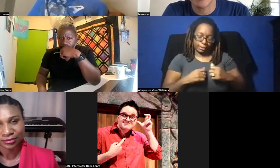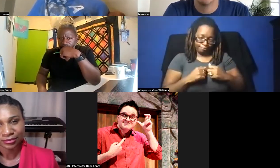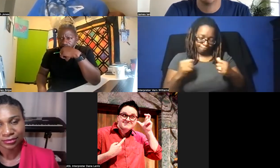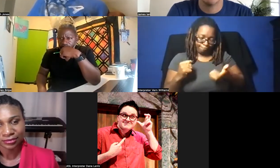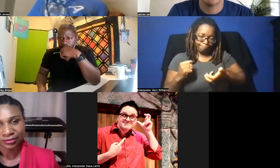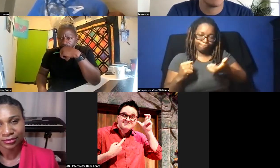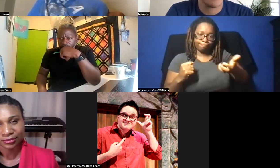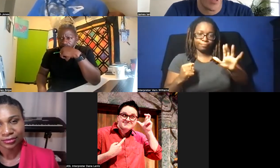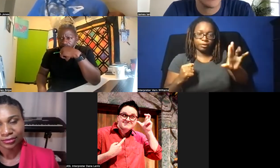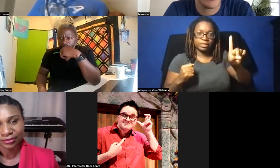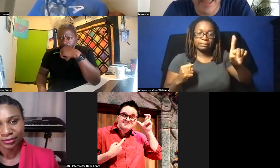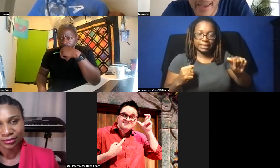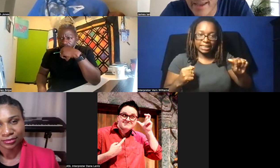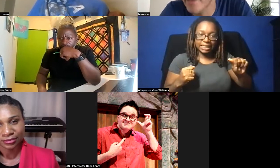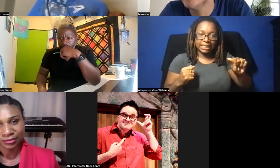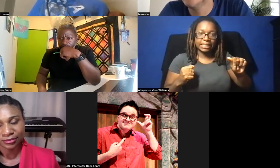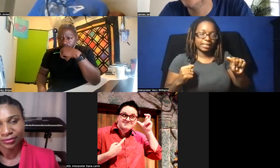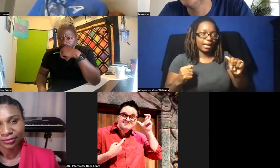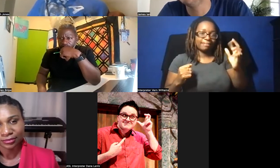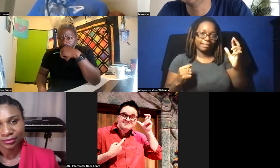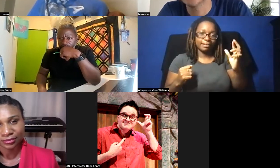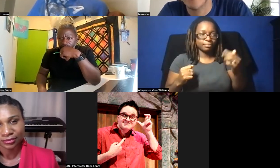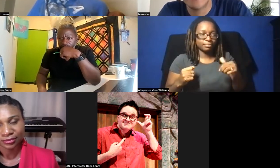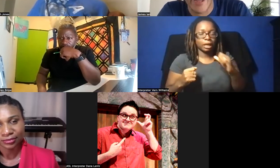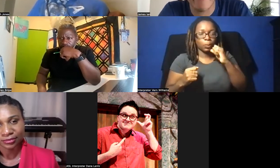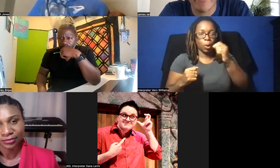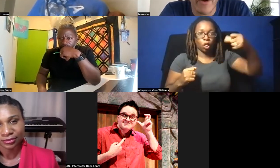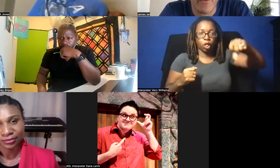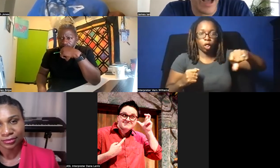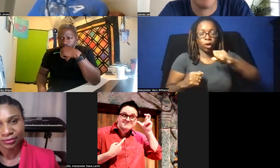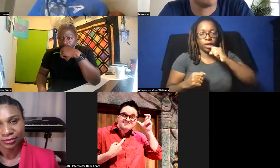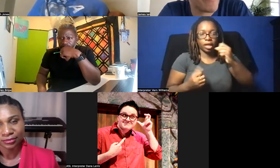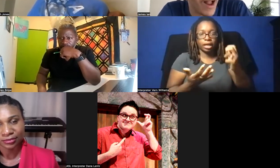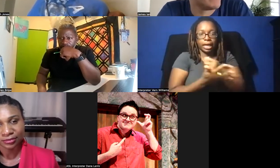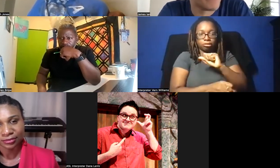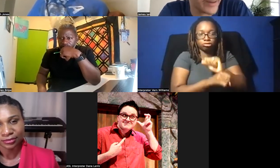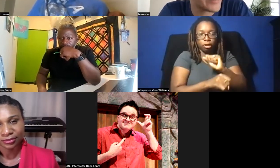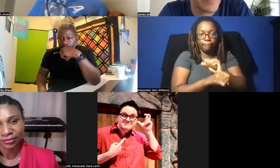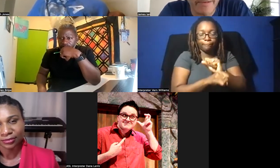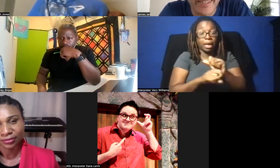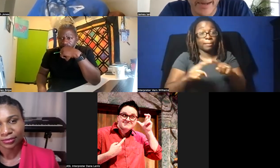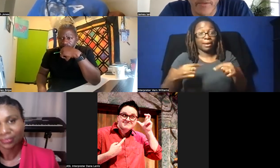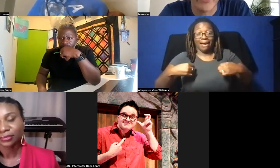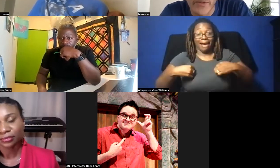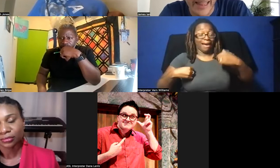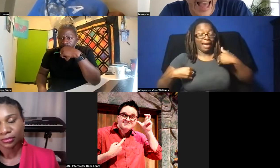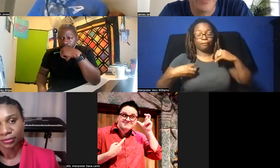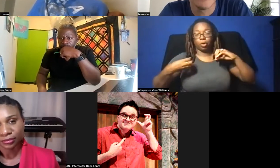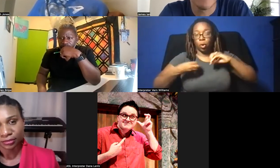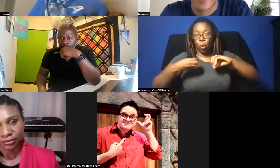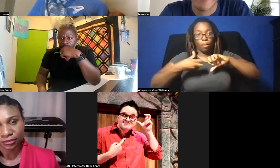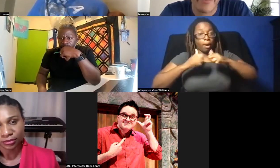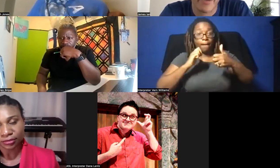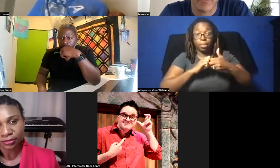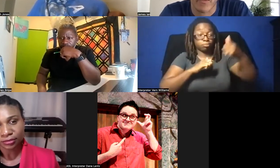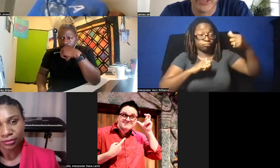disclose that and then not get the gig. So I mean, I have no problem personally with someone doing that.